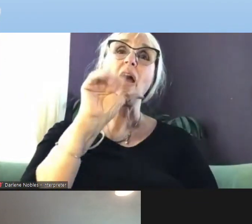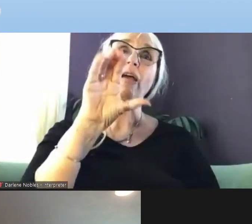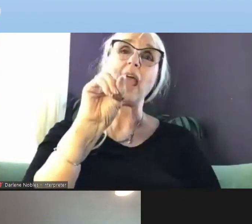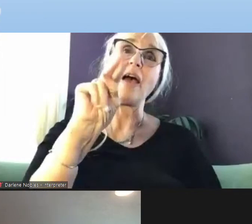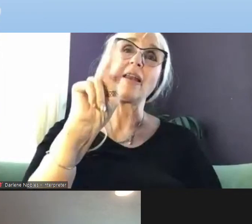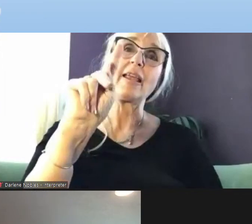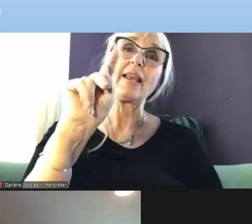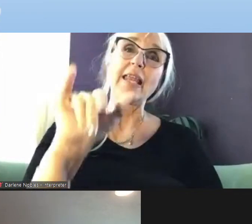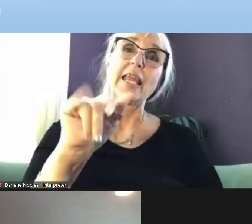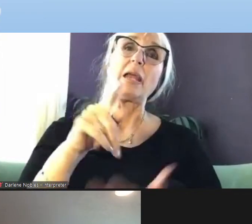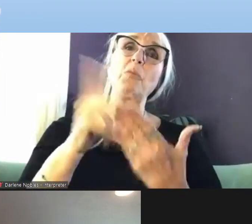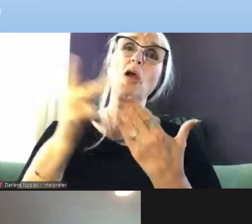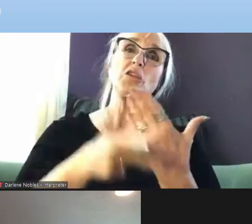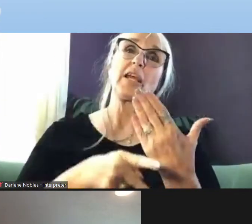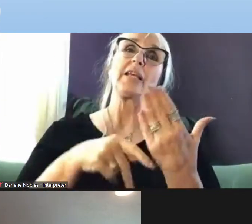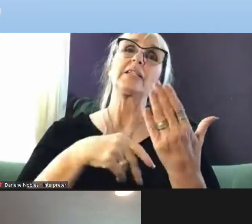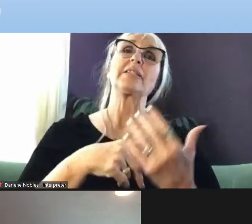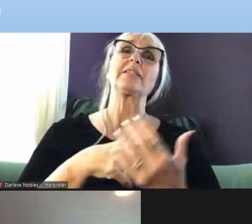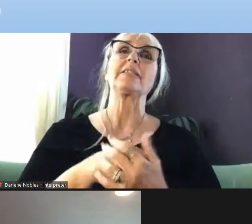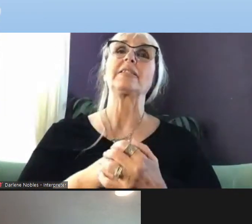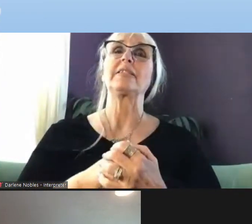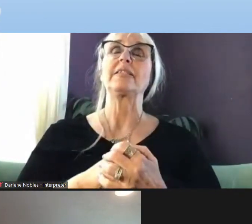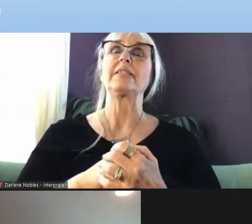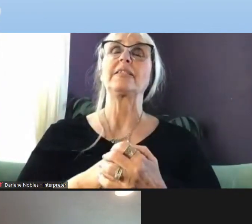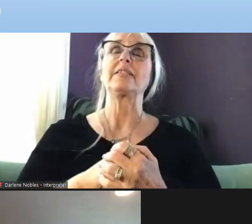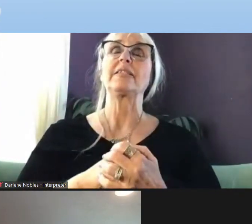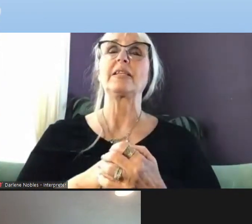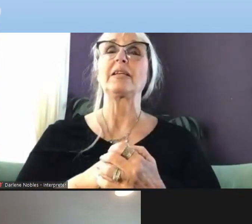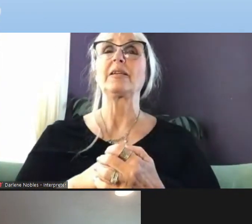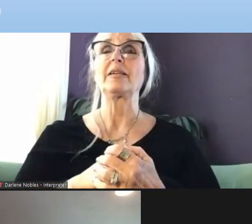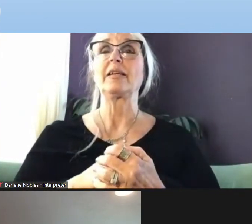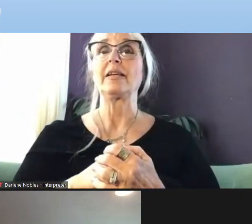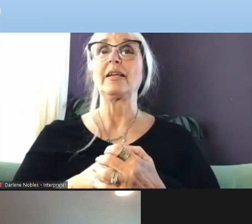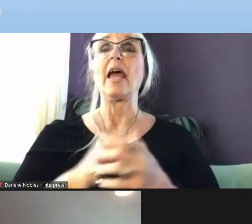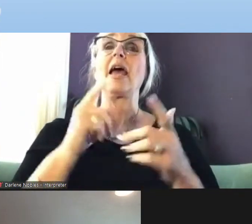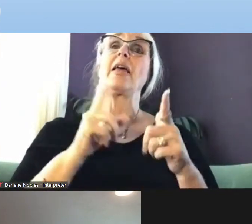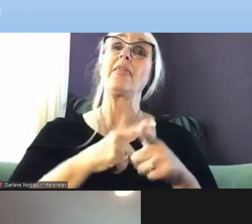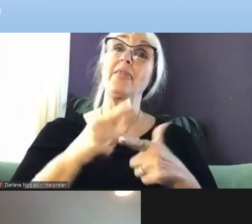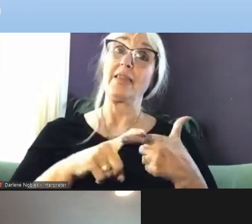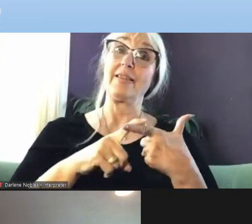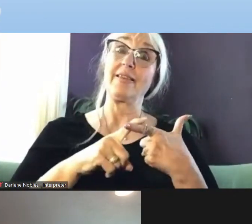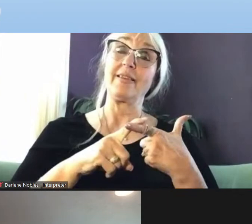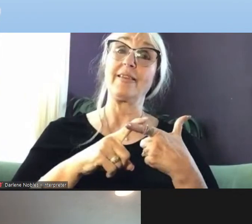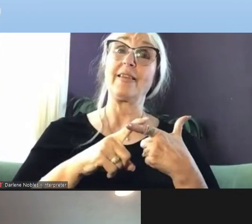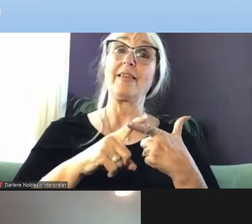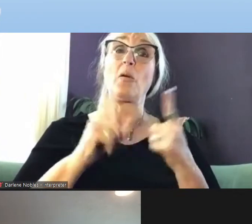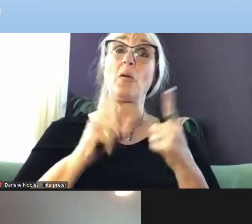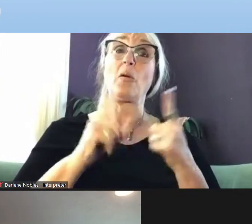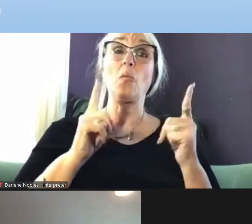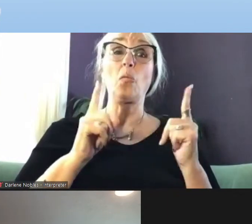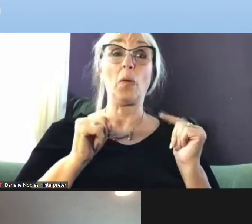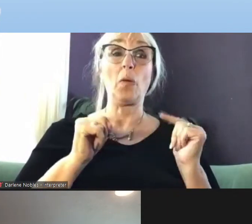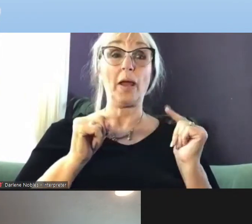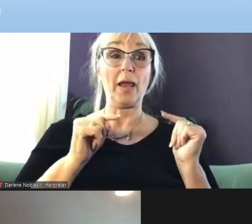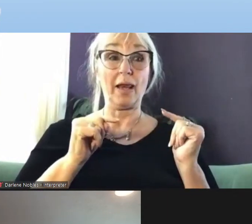or programs. And then after we get the